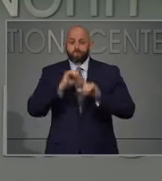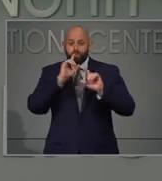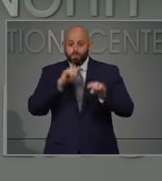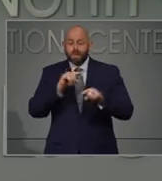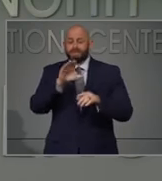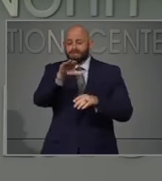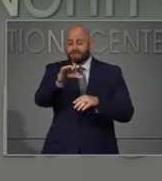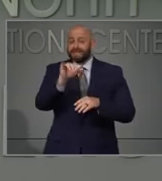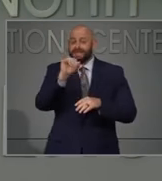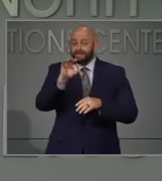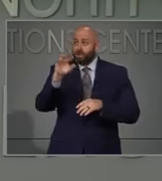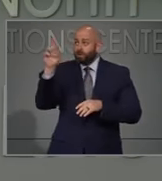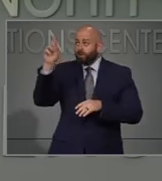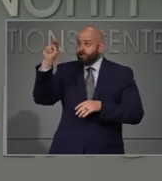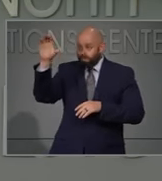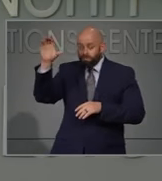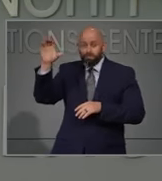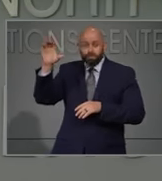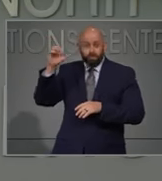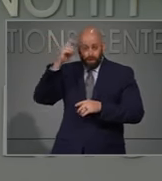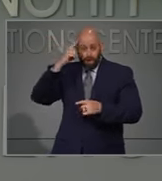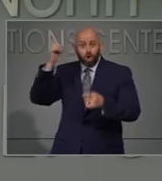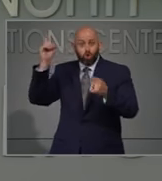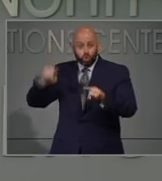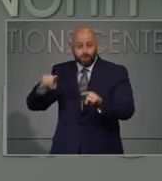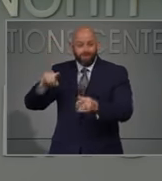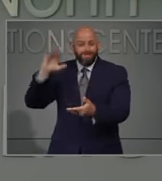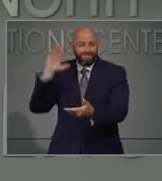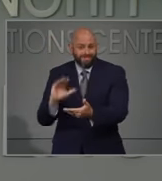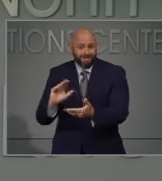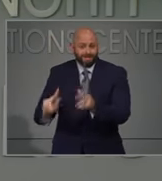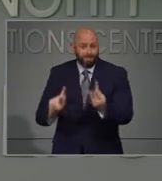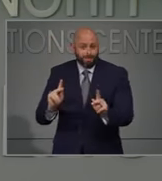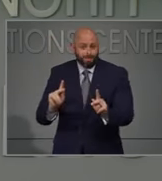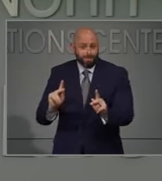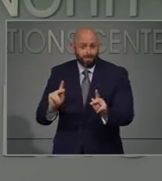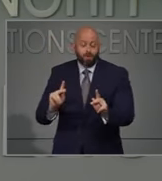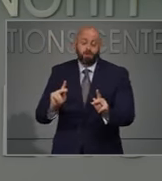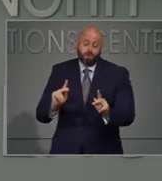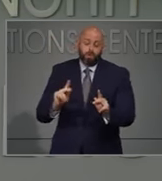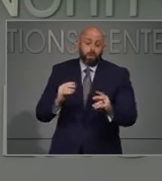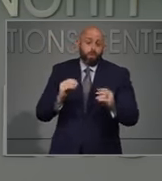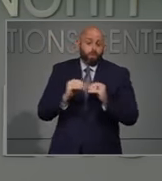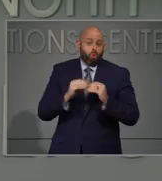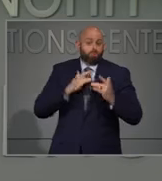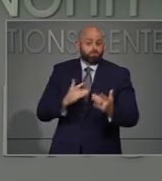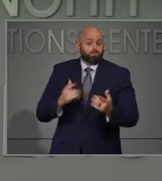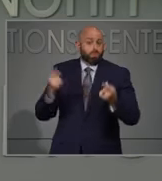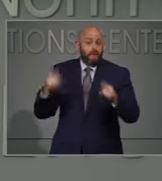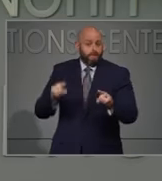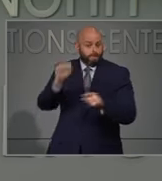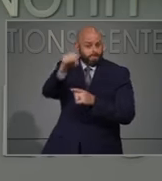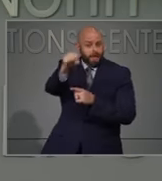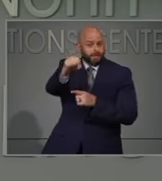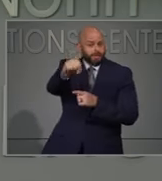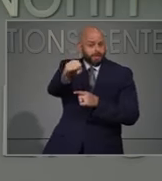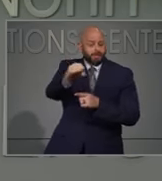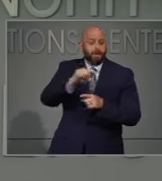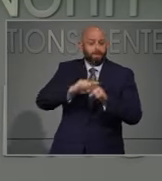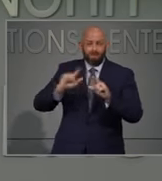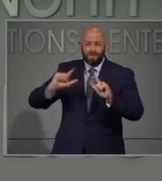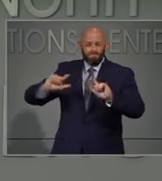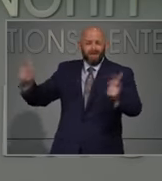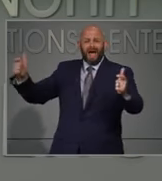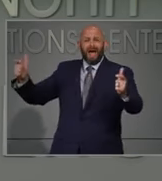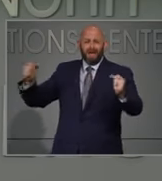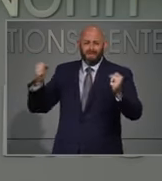a scaled down convention, that it would be much more likely. We think it is unlikely